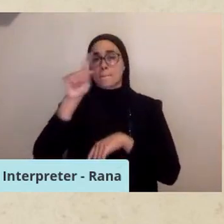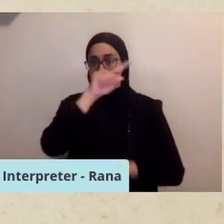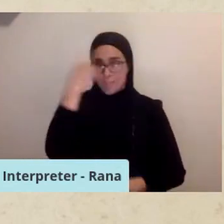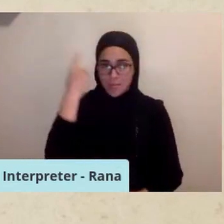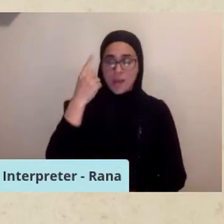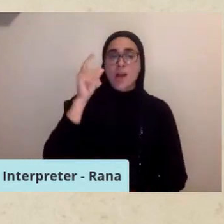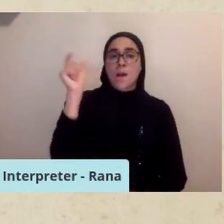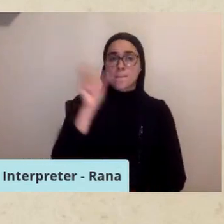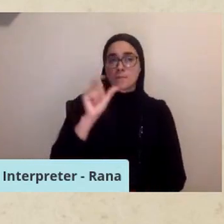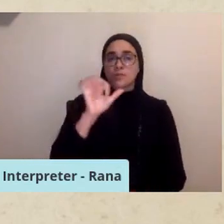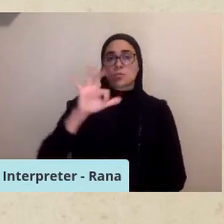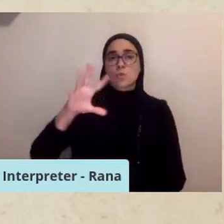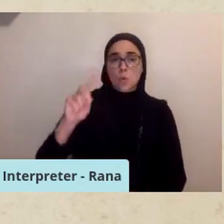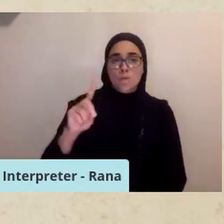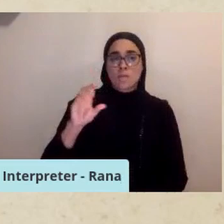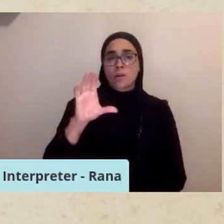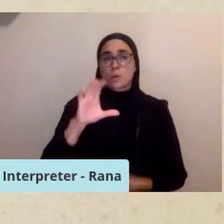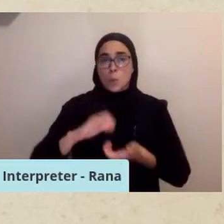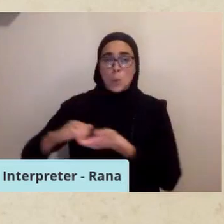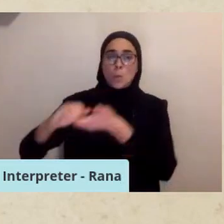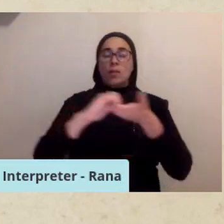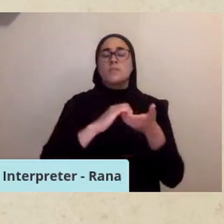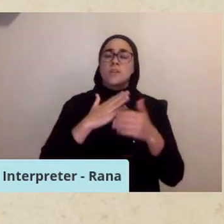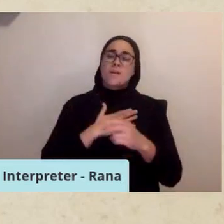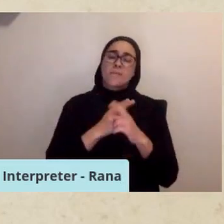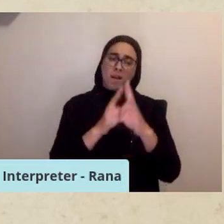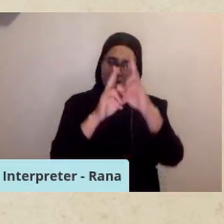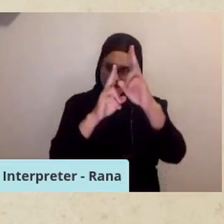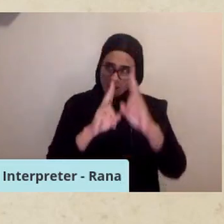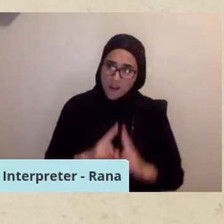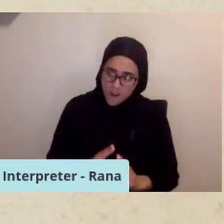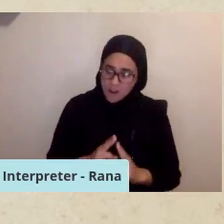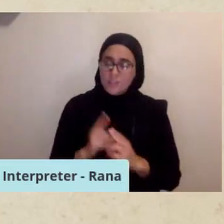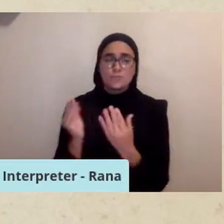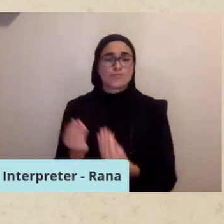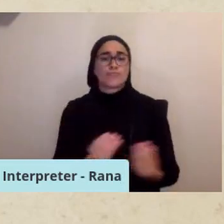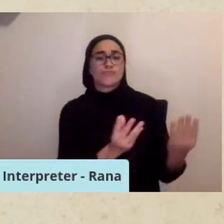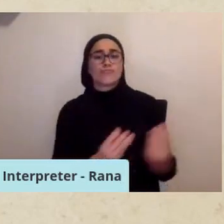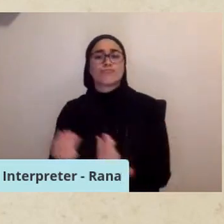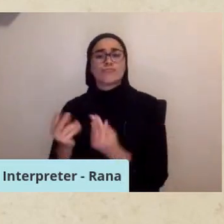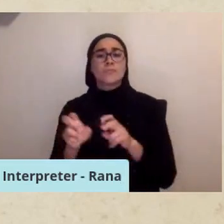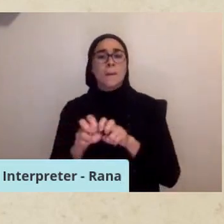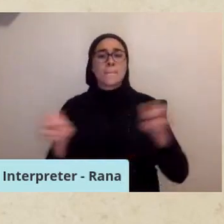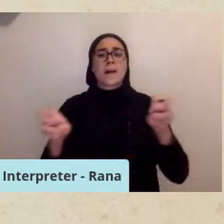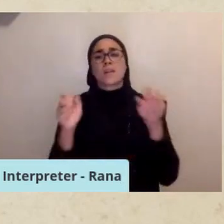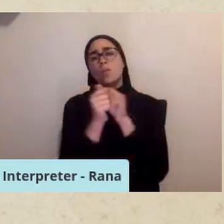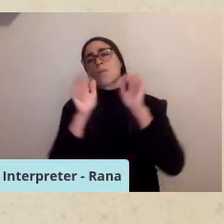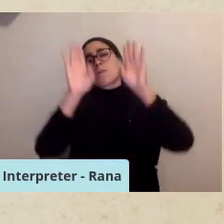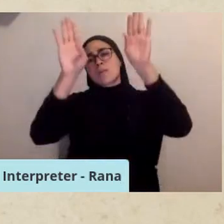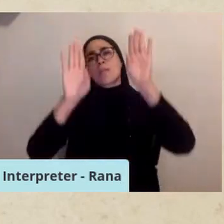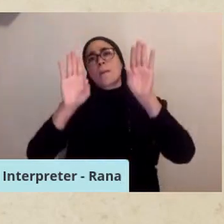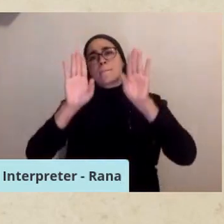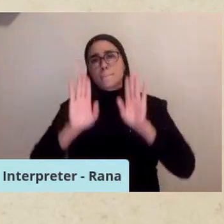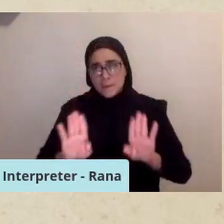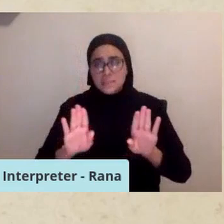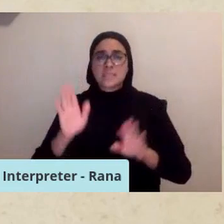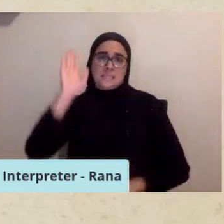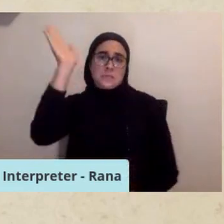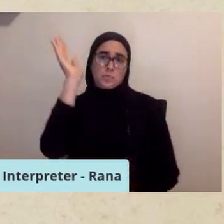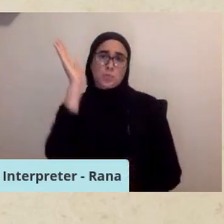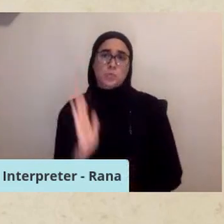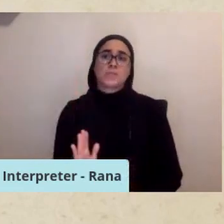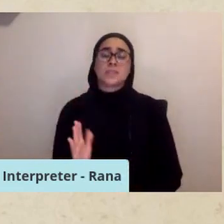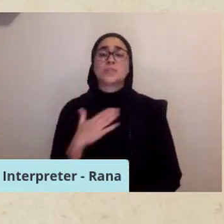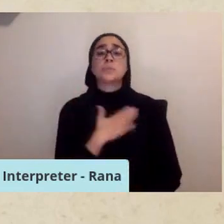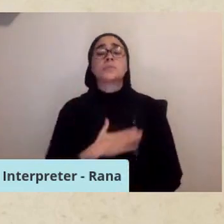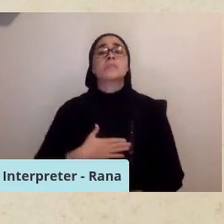COVID Coalition. So really, it is my honor to facilitate this panel with incredible speakers. And so I want to